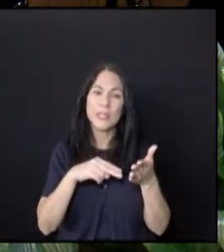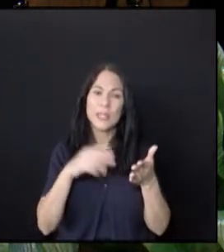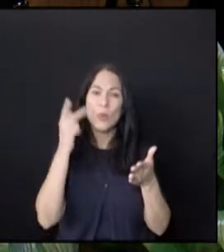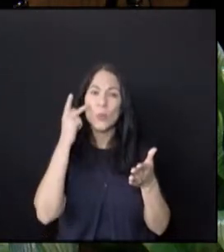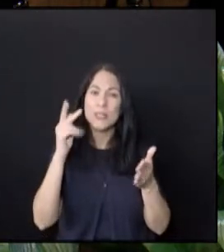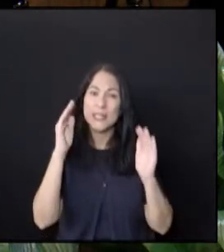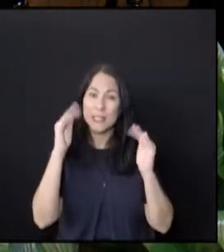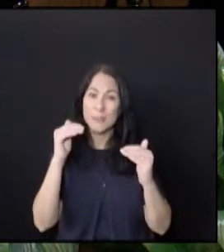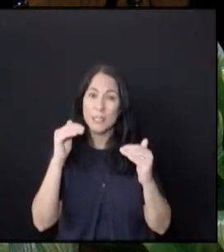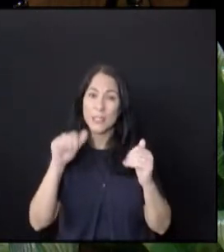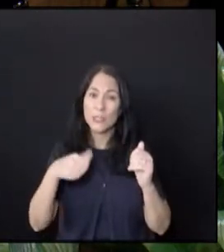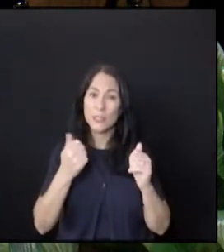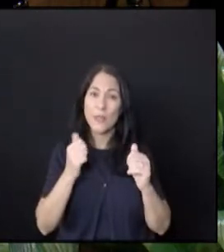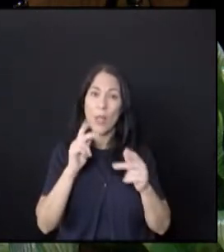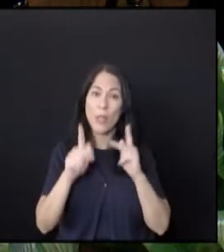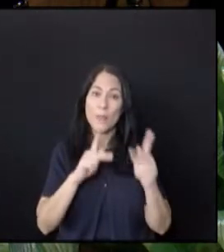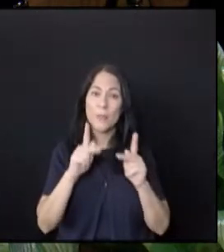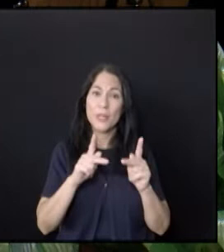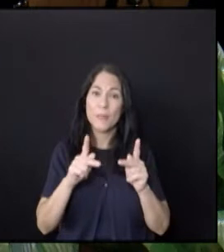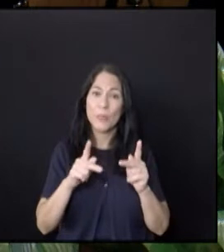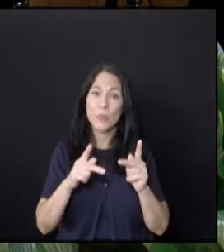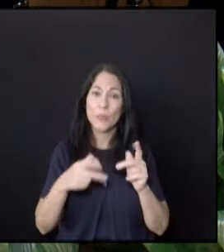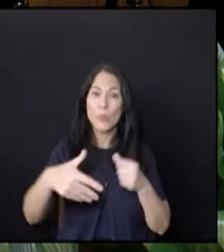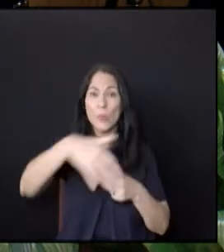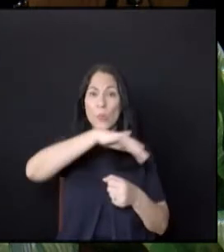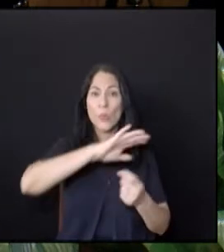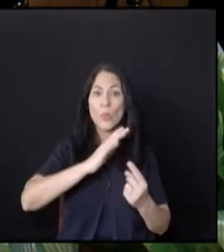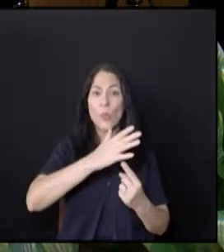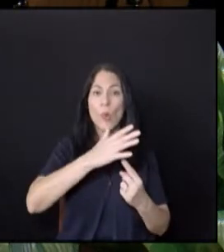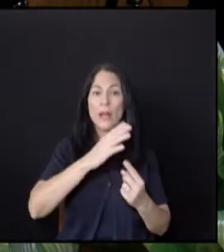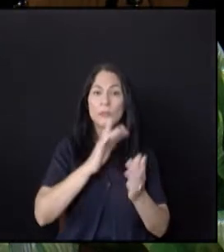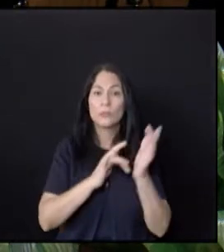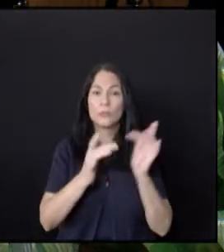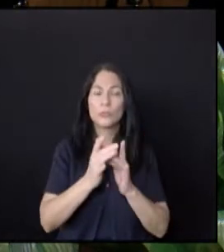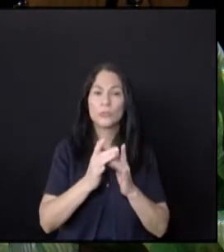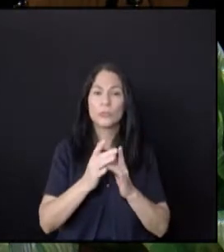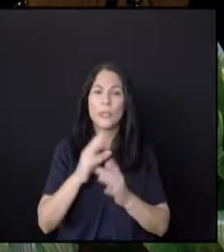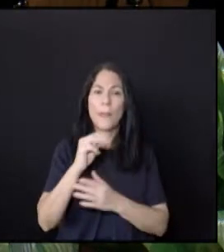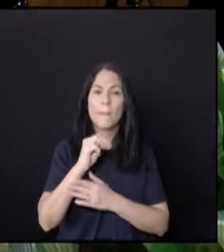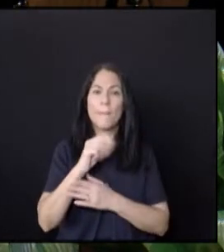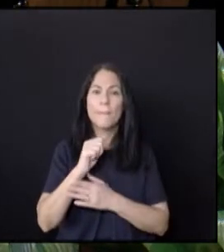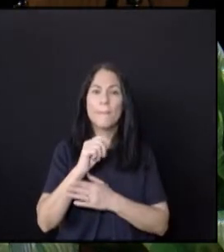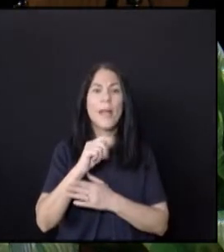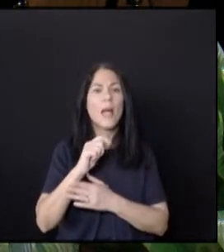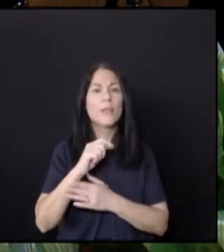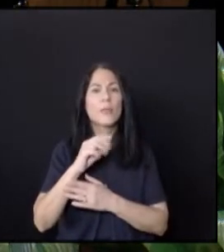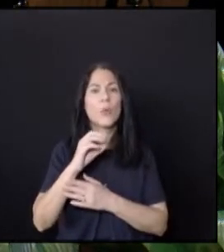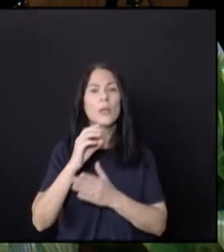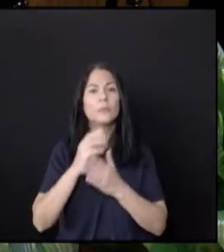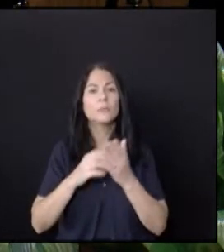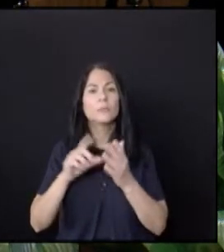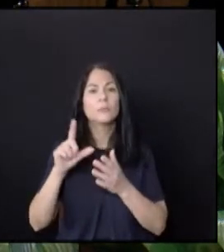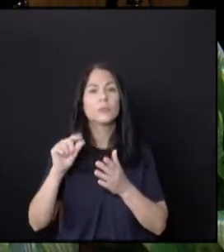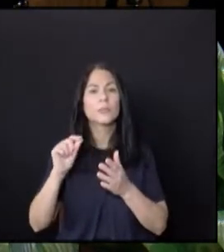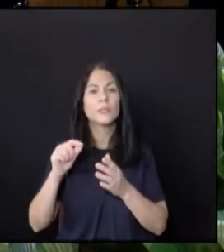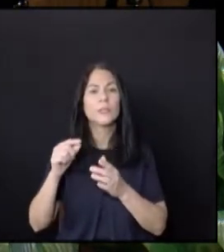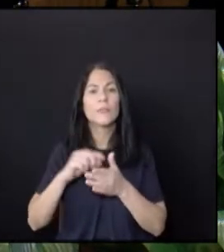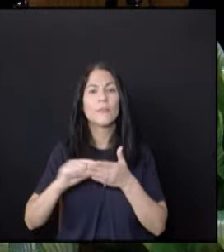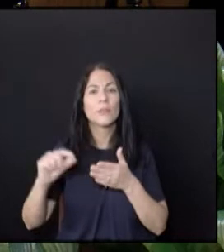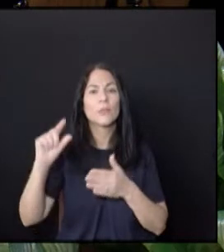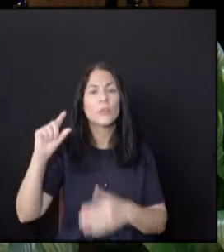expectations of others surrounding Jesus also revealed. So continuing with Matthew 20, verse 29, the